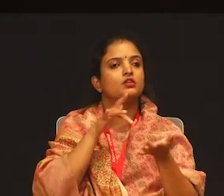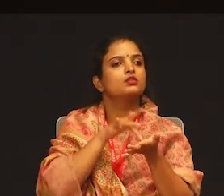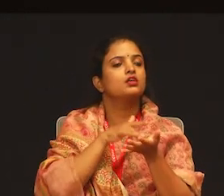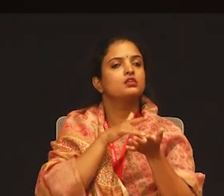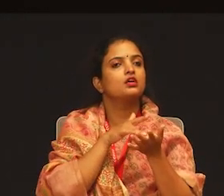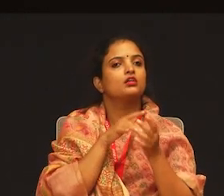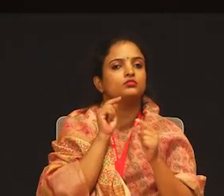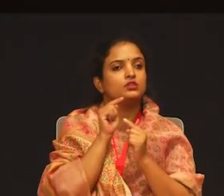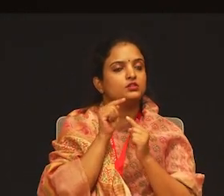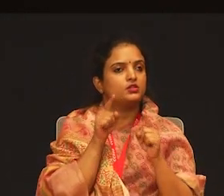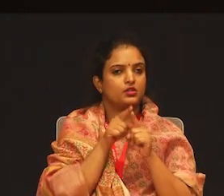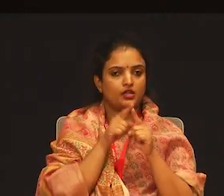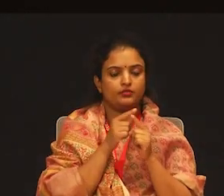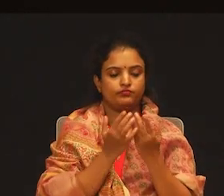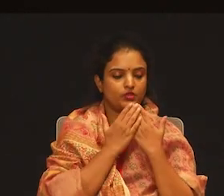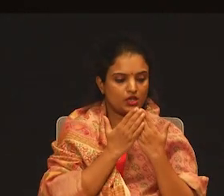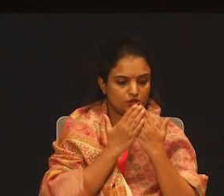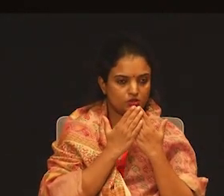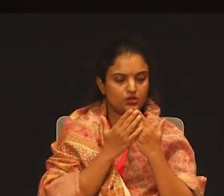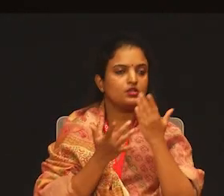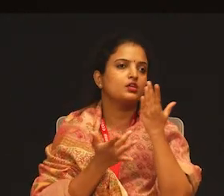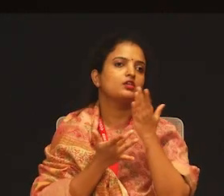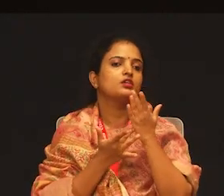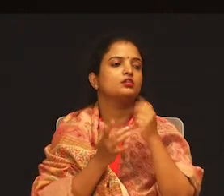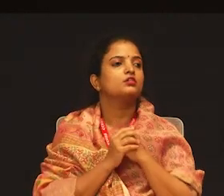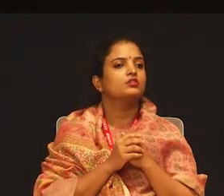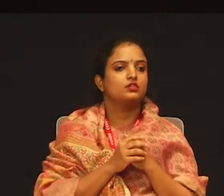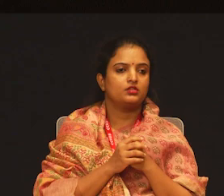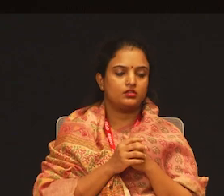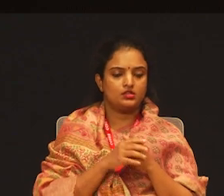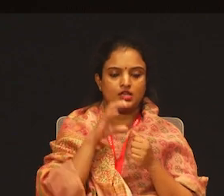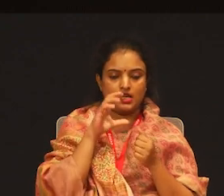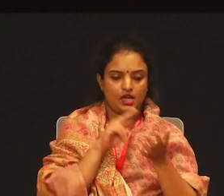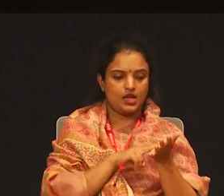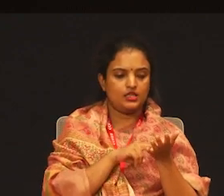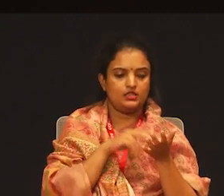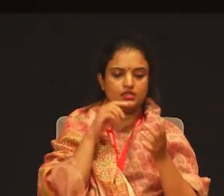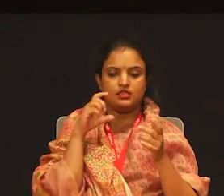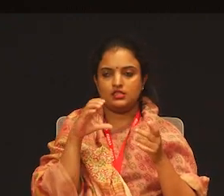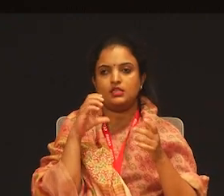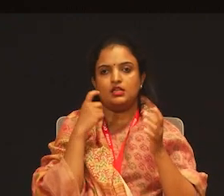of Educational Technology, CIET, NCERT, Delhi.